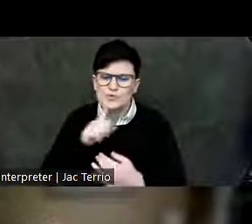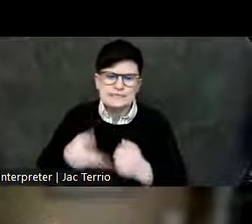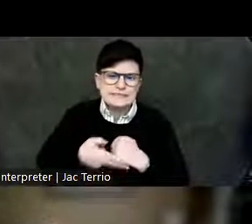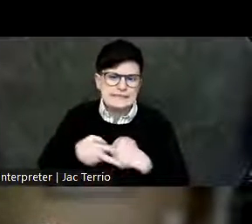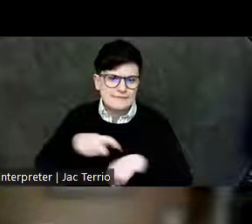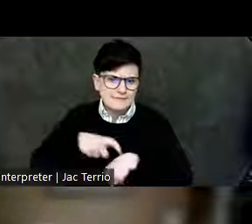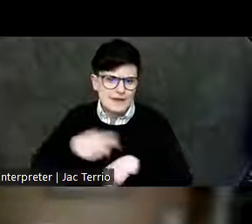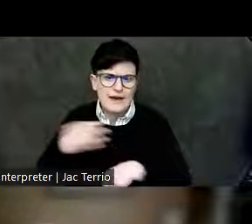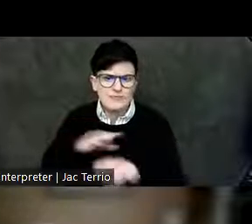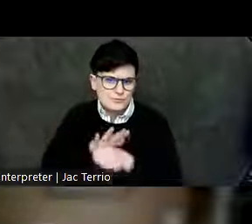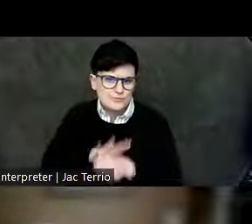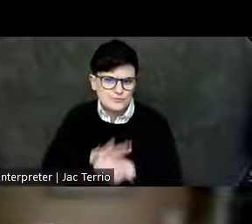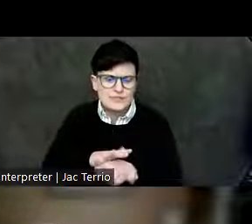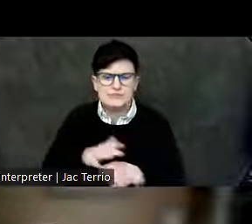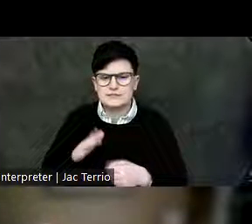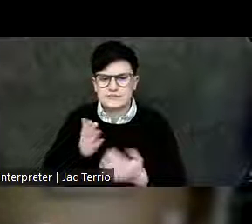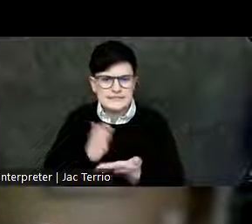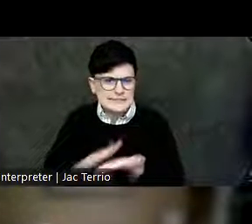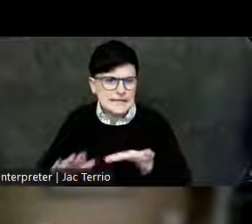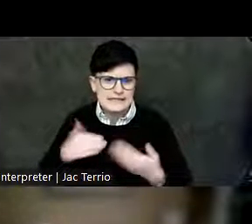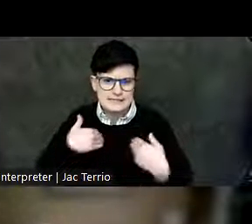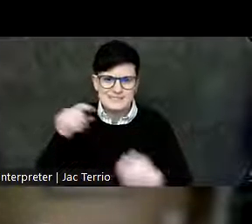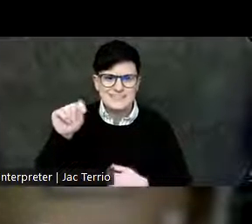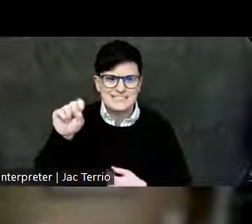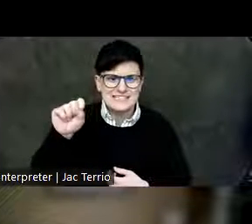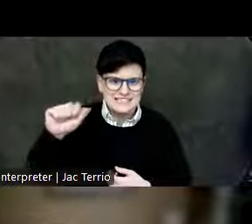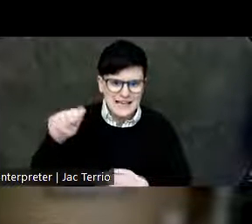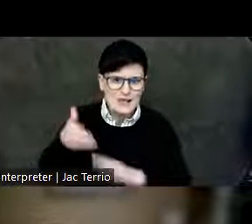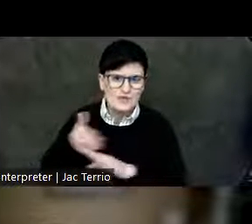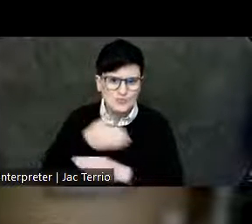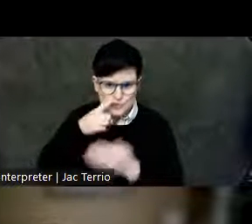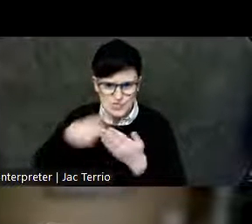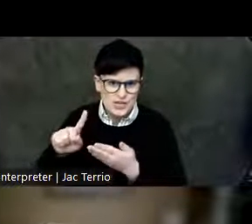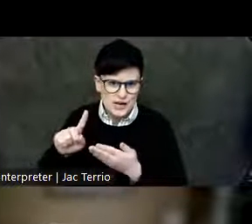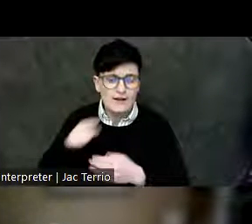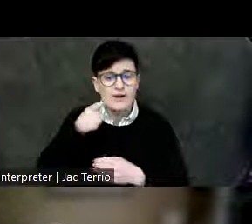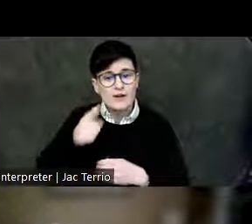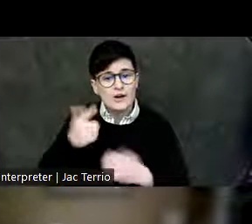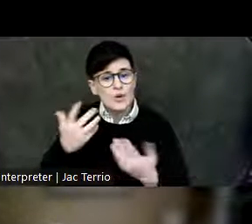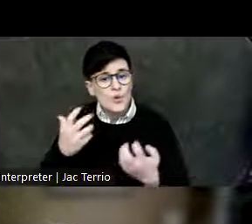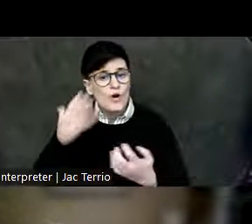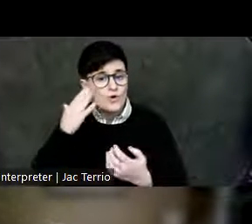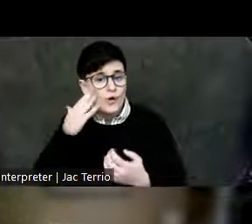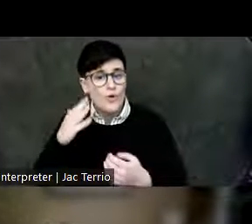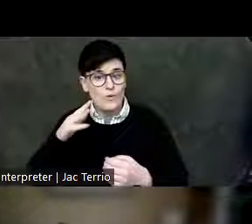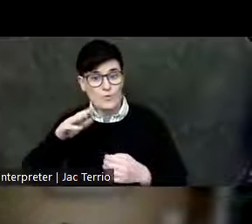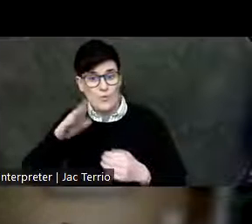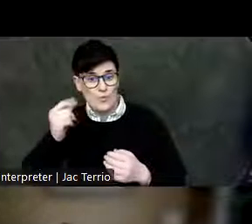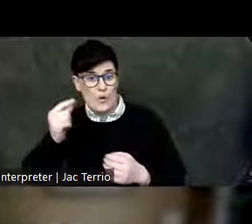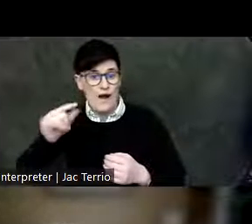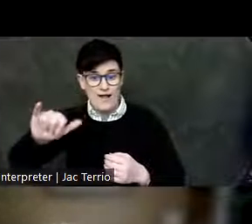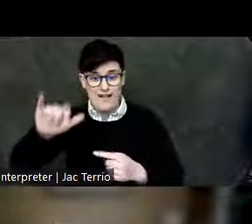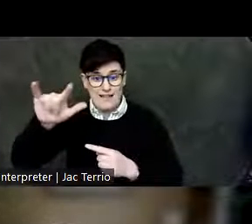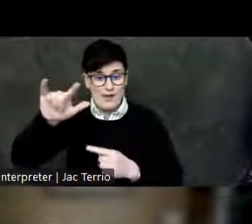lot of stress to do that. Know the layout of the airport, where the restaurants, baggage claim is, things like